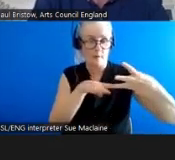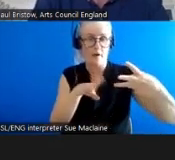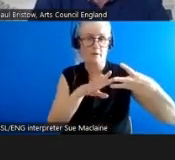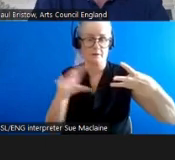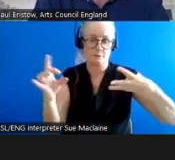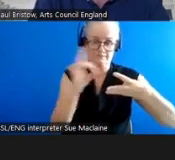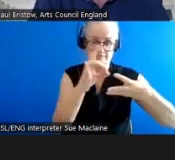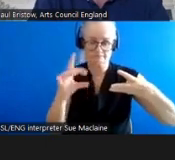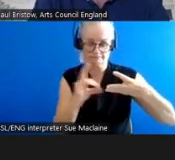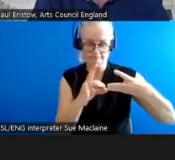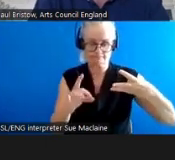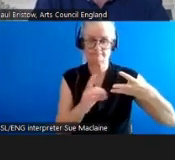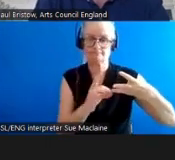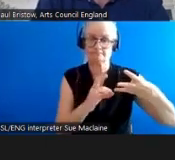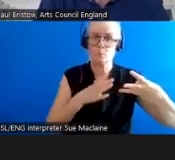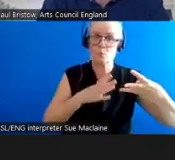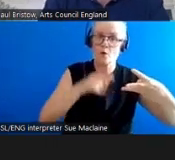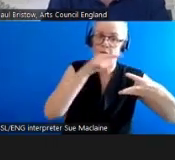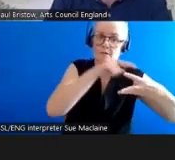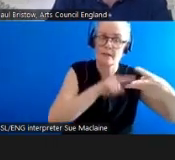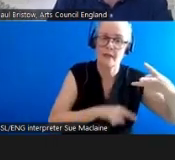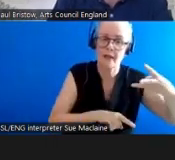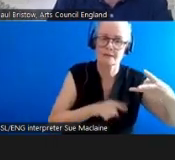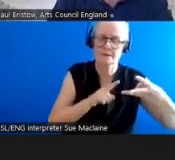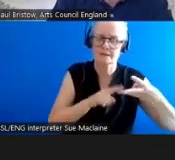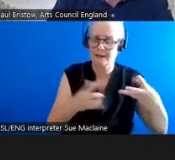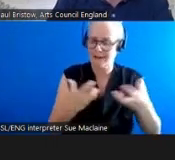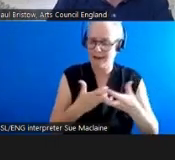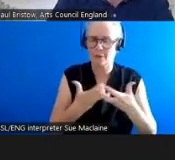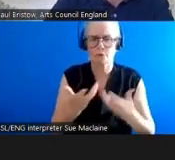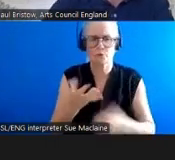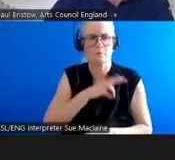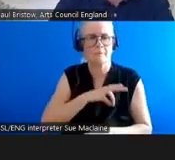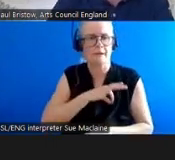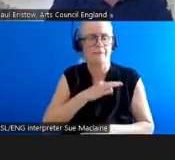system works and it works in ways that benefit the public.